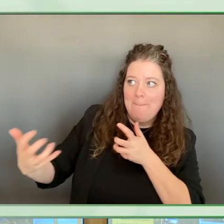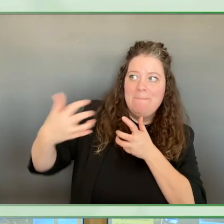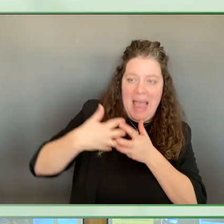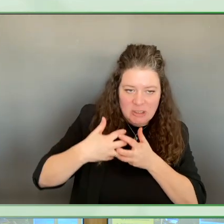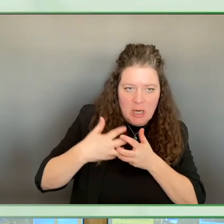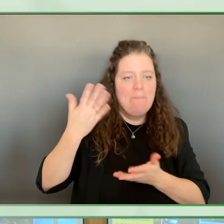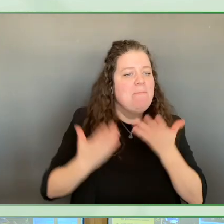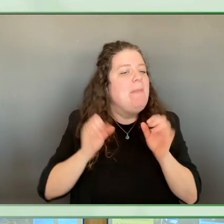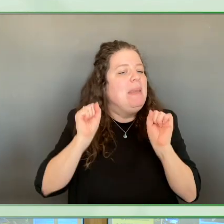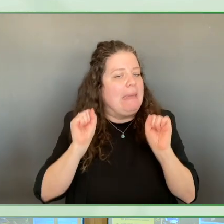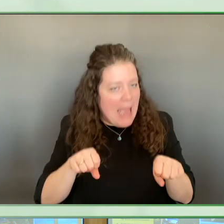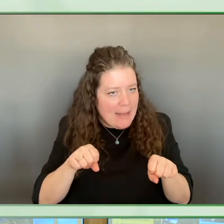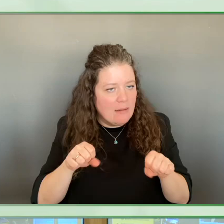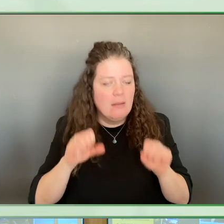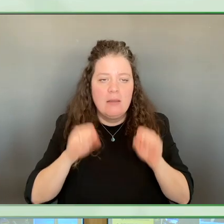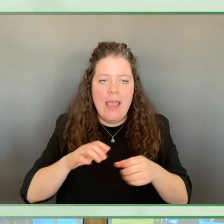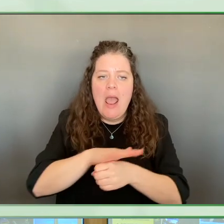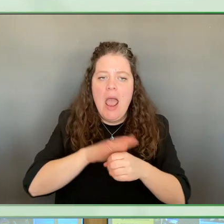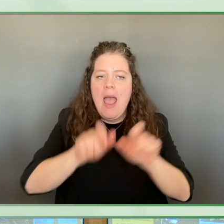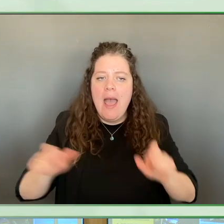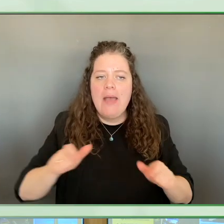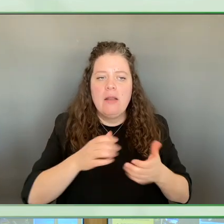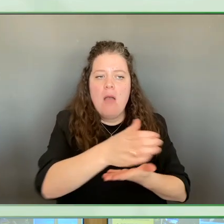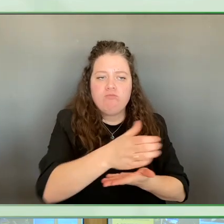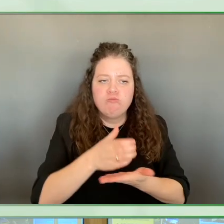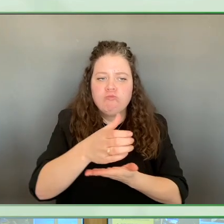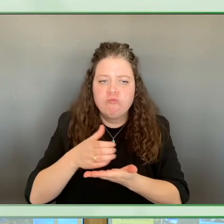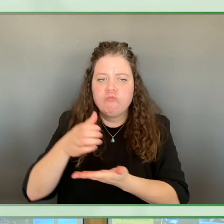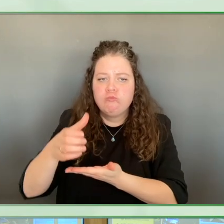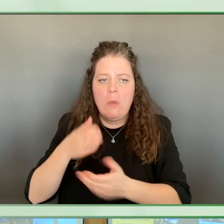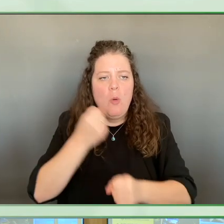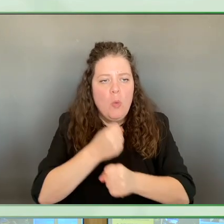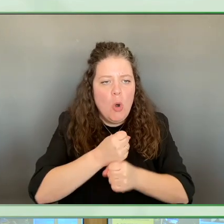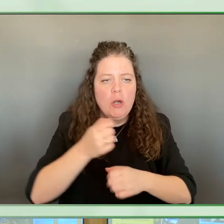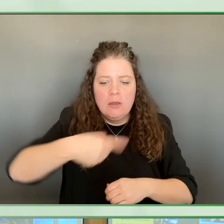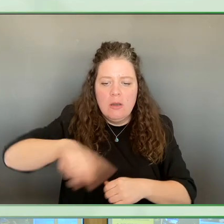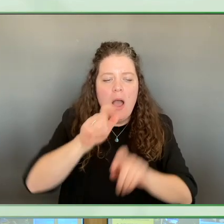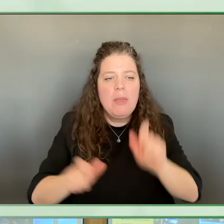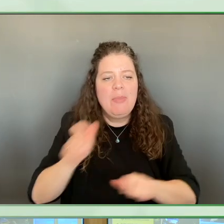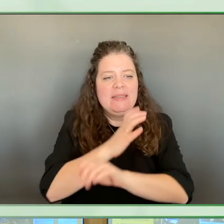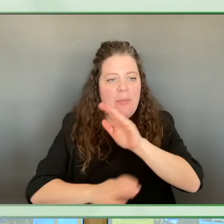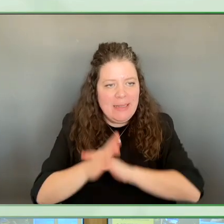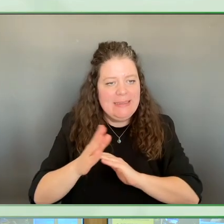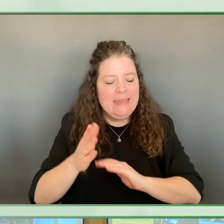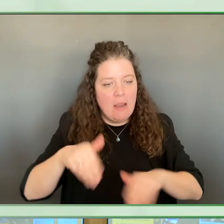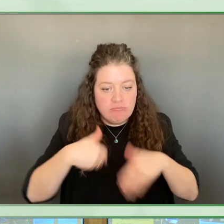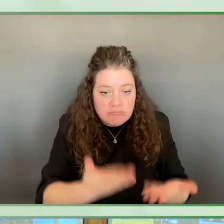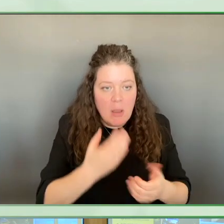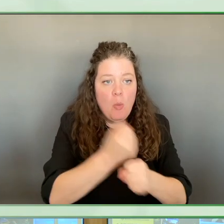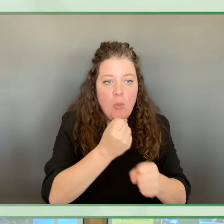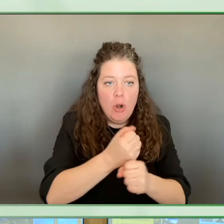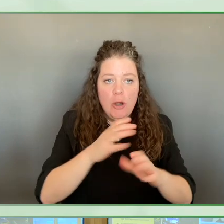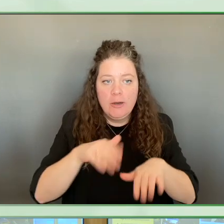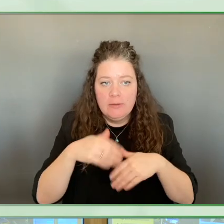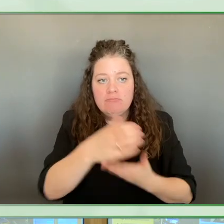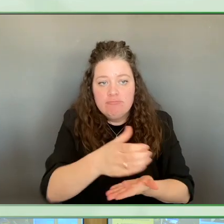be able to provide employment to local people, including people with disabilities. They'll be able to build their own capacity to design new products.